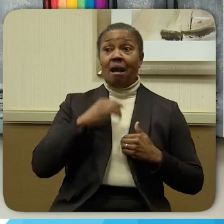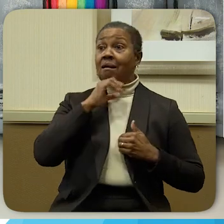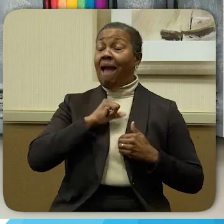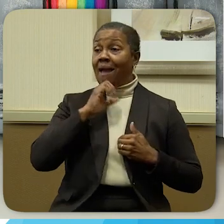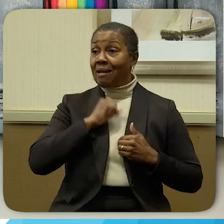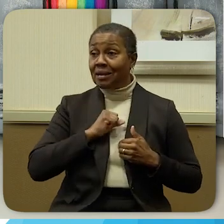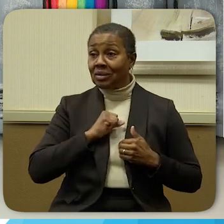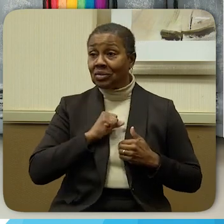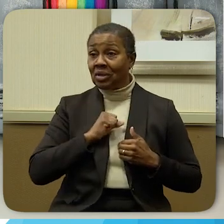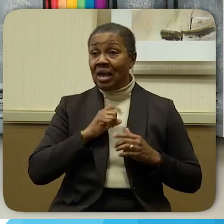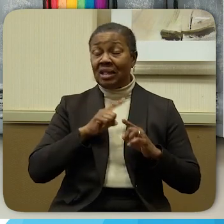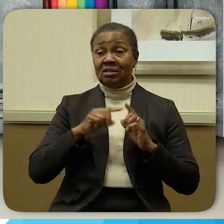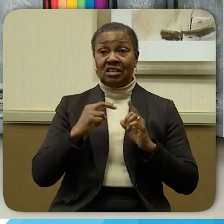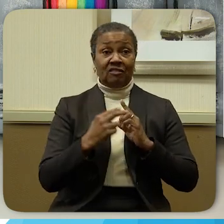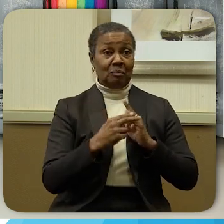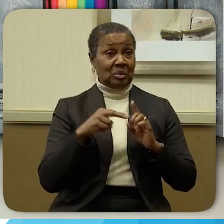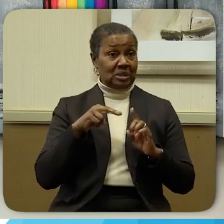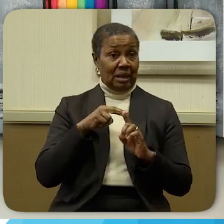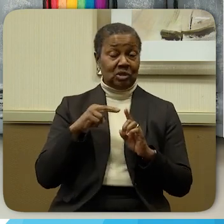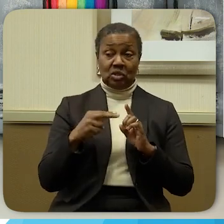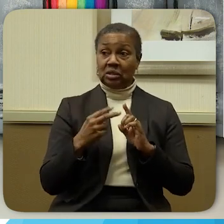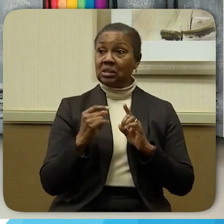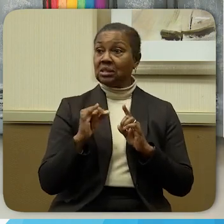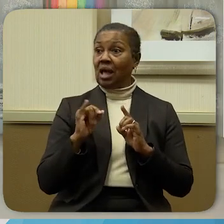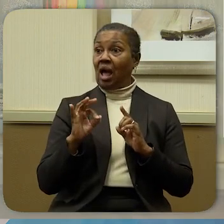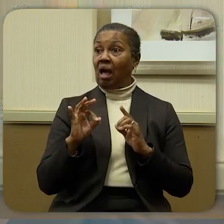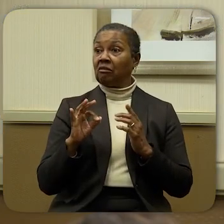different perceptions of